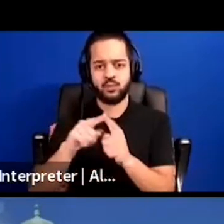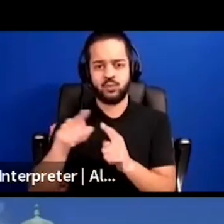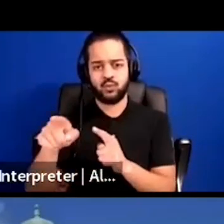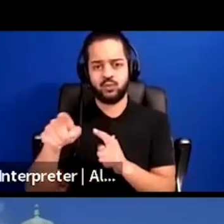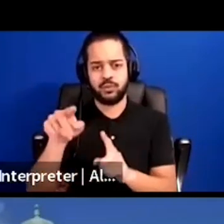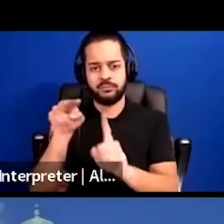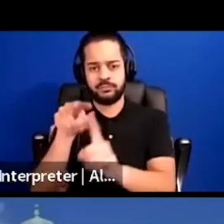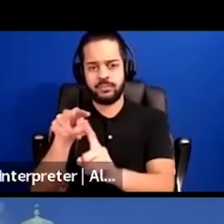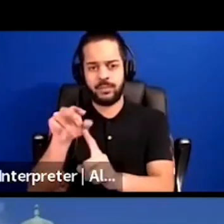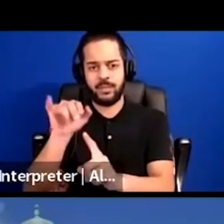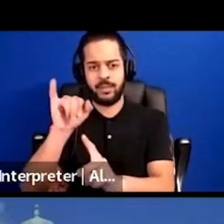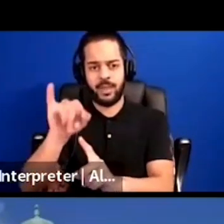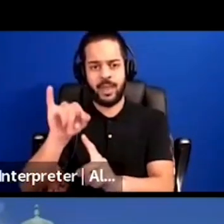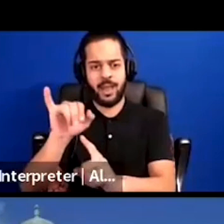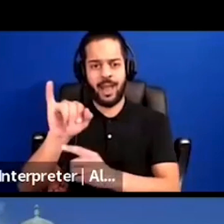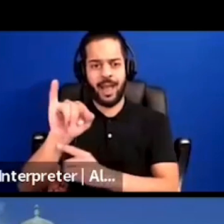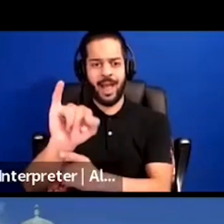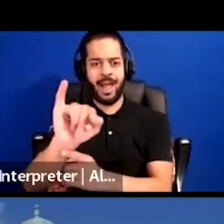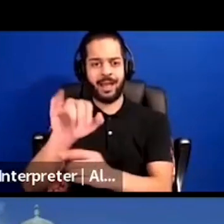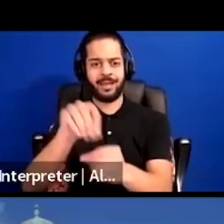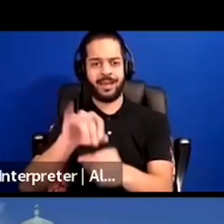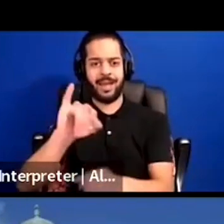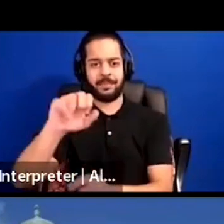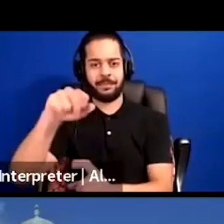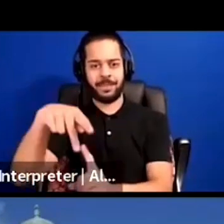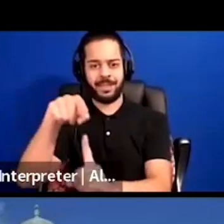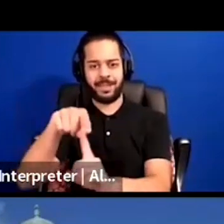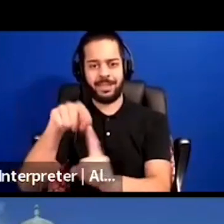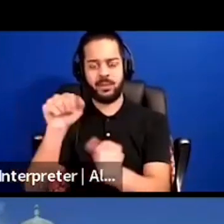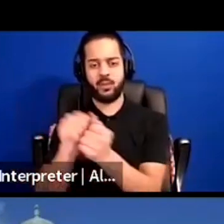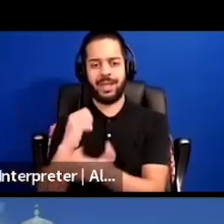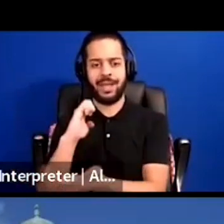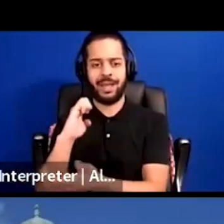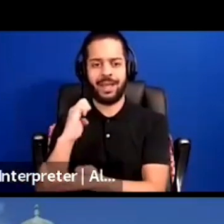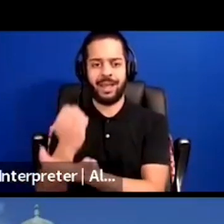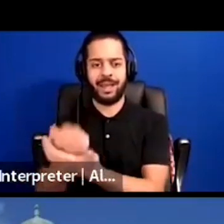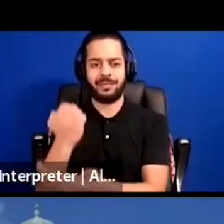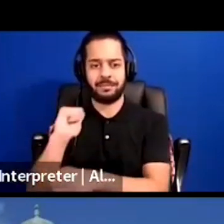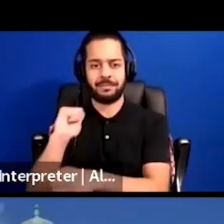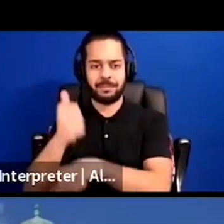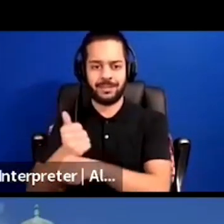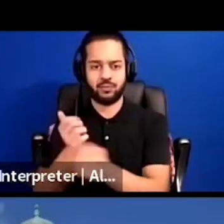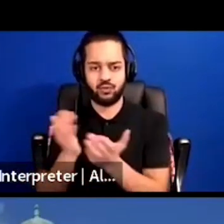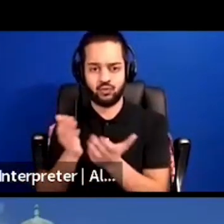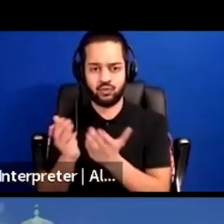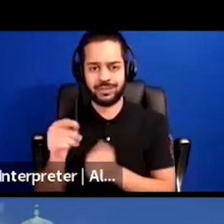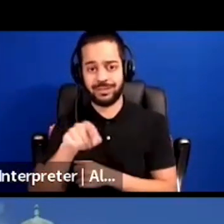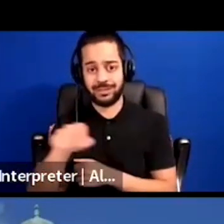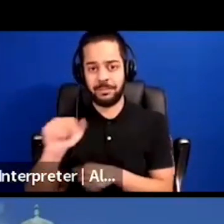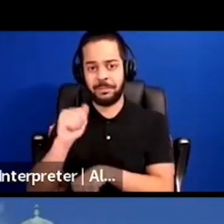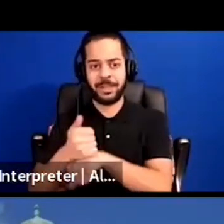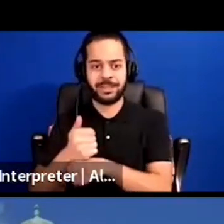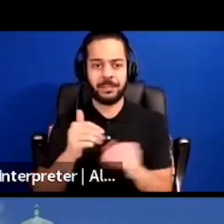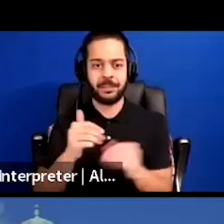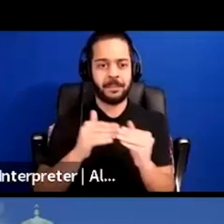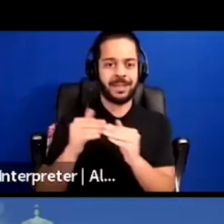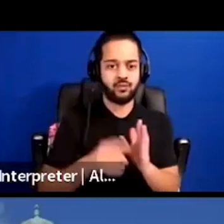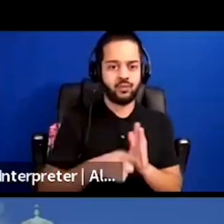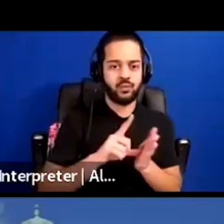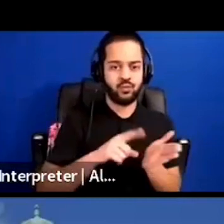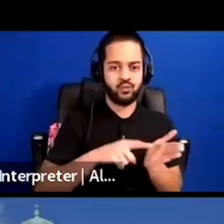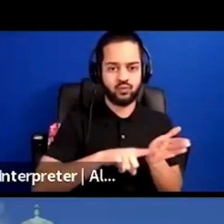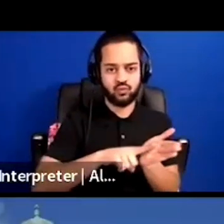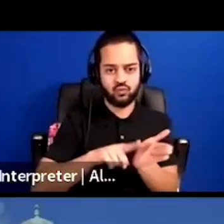in IEP with the requirement for evidence-based services that are based on peer-reviewed research to the